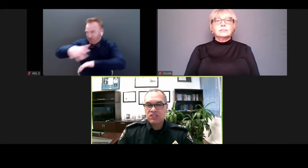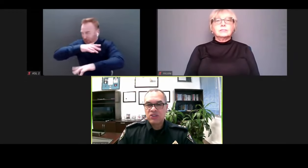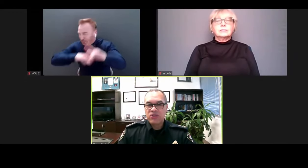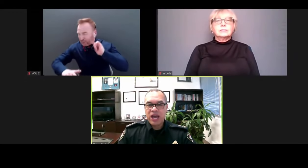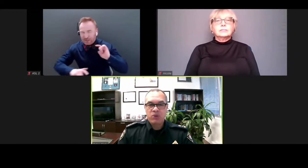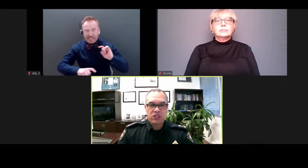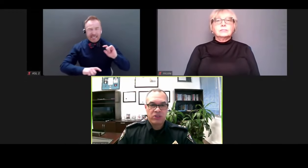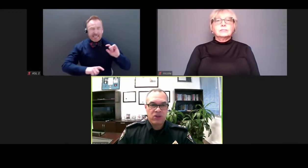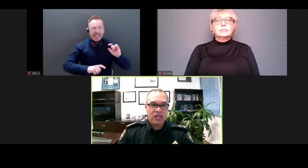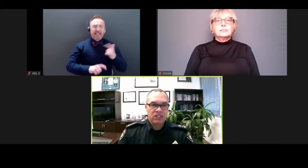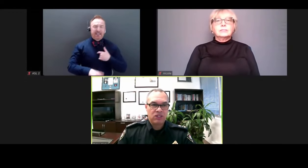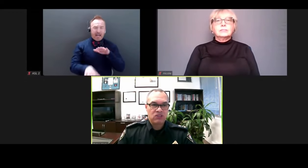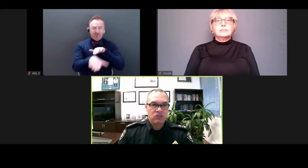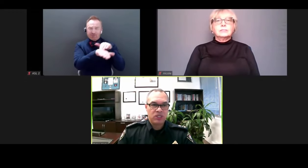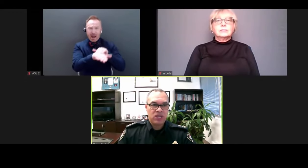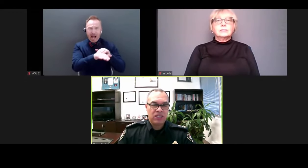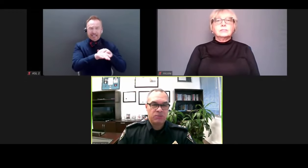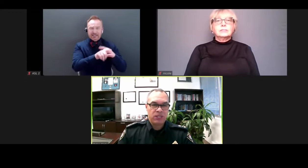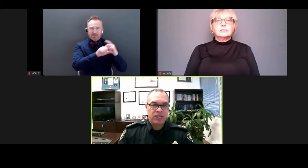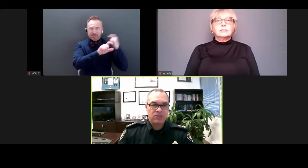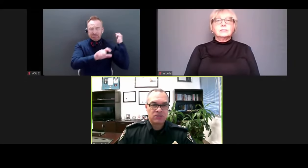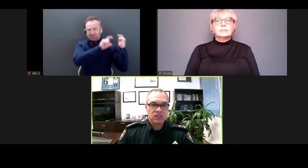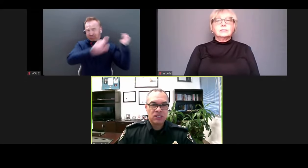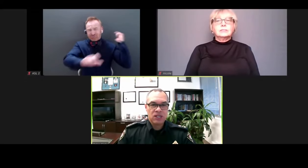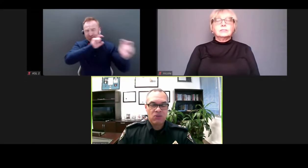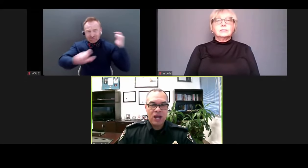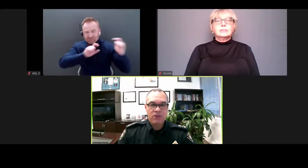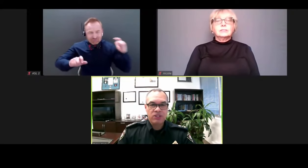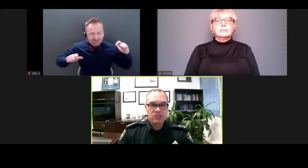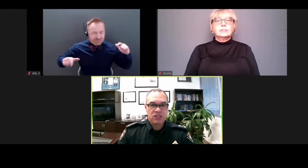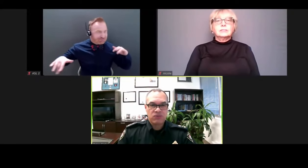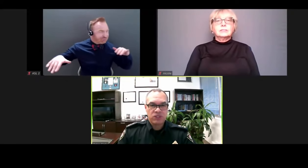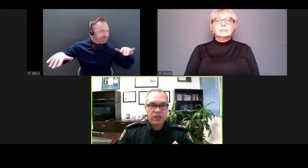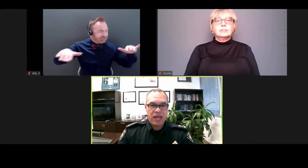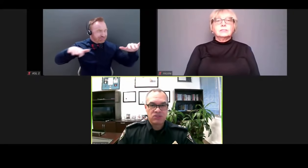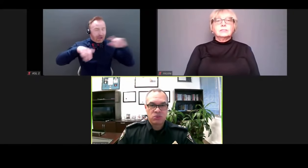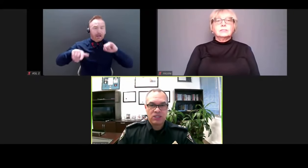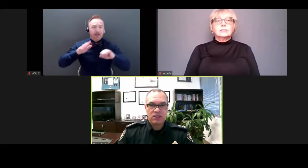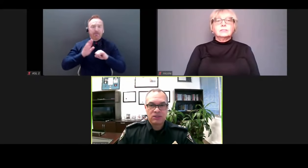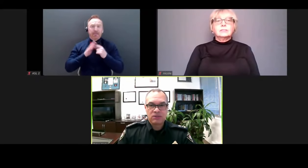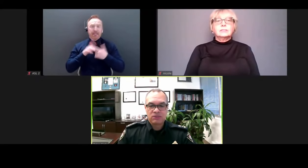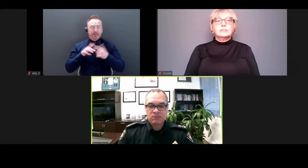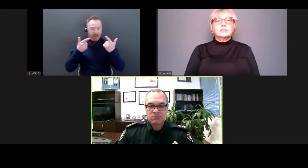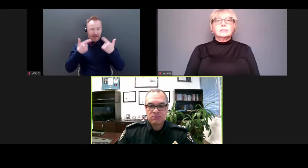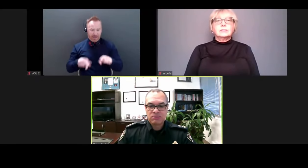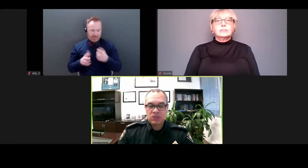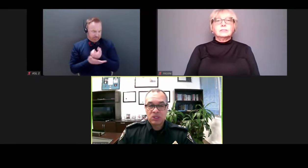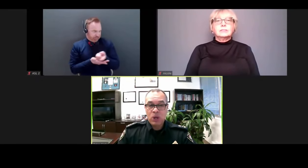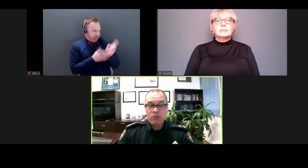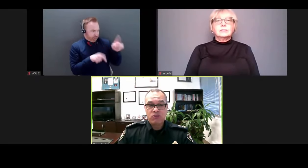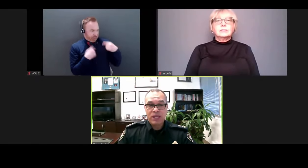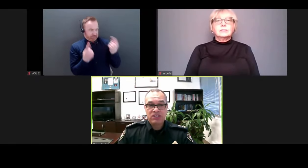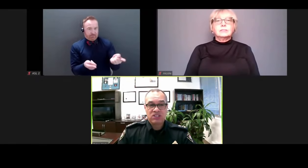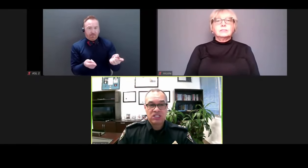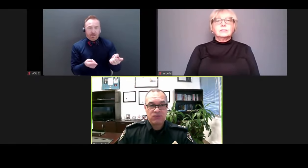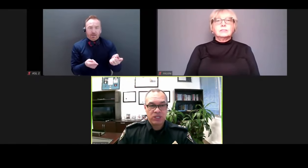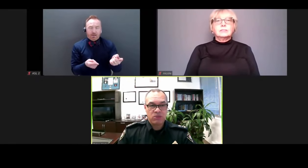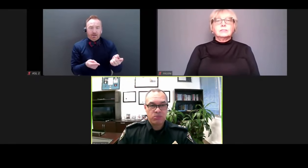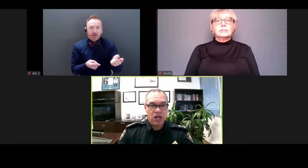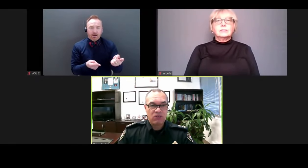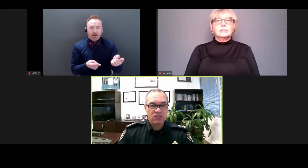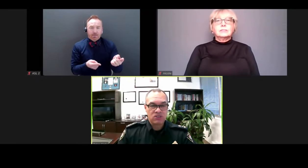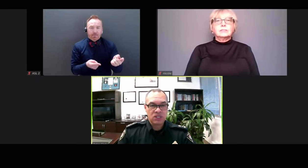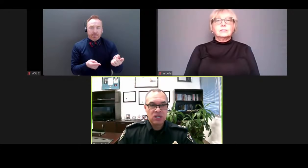These and 1,000 other activities have been taking place around this city for the past week. While we have made